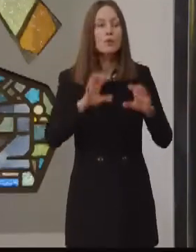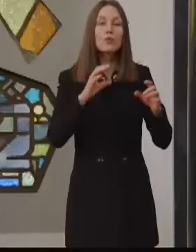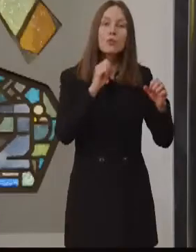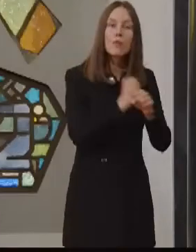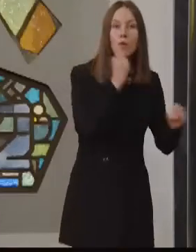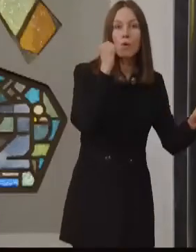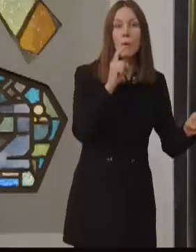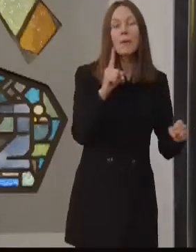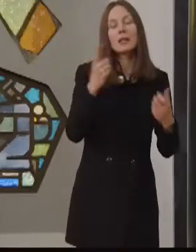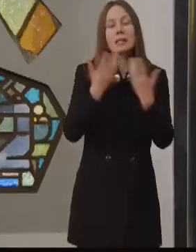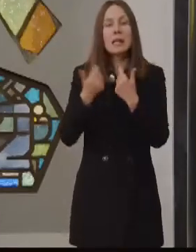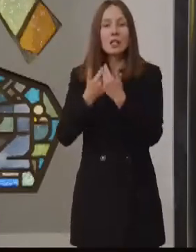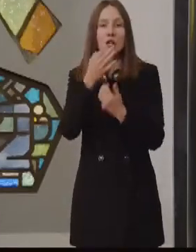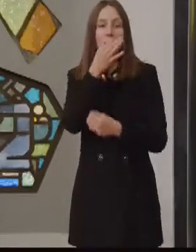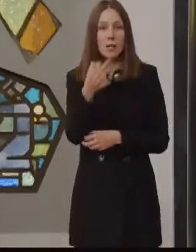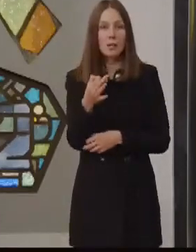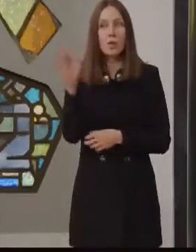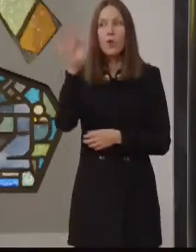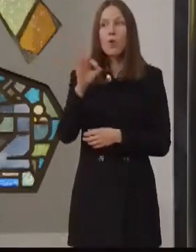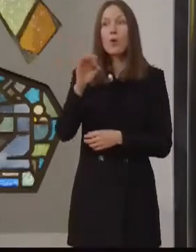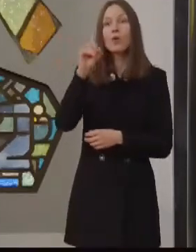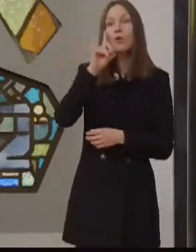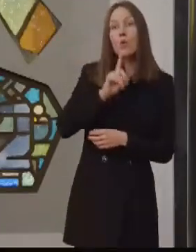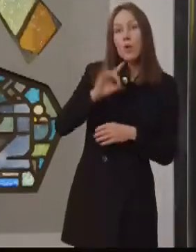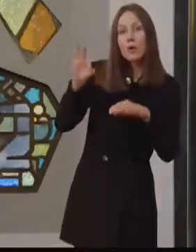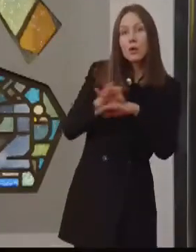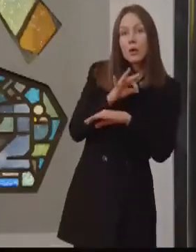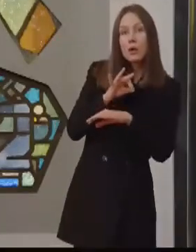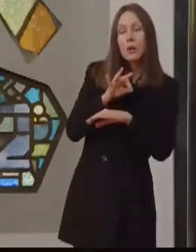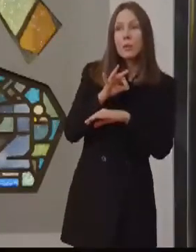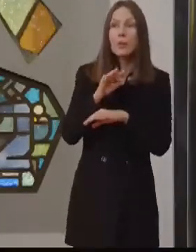same-sex couples can't have a partnership.